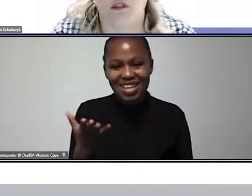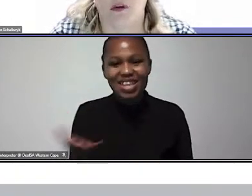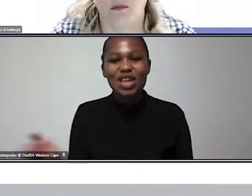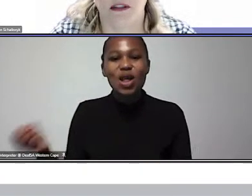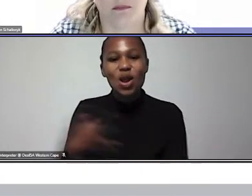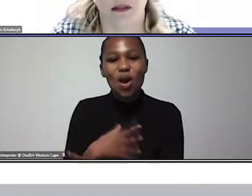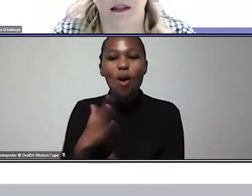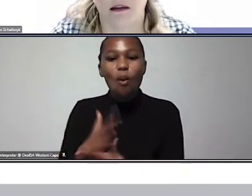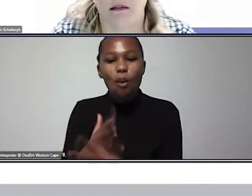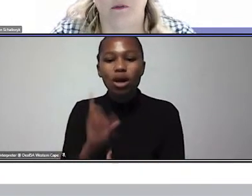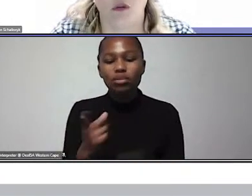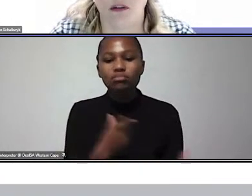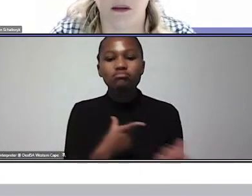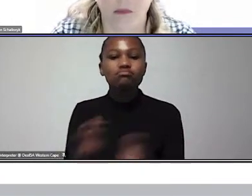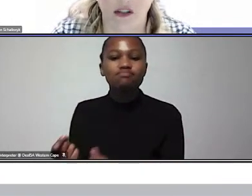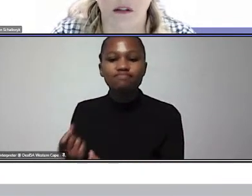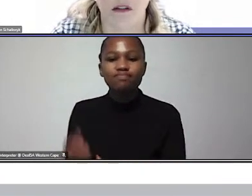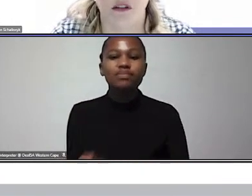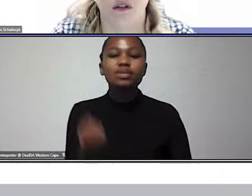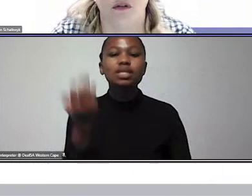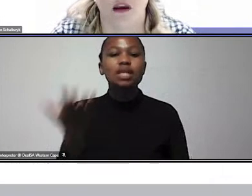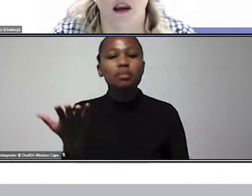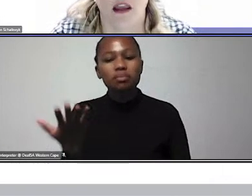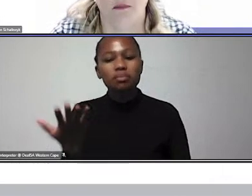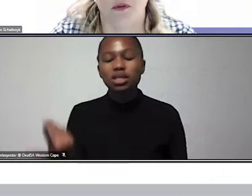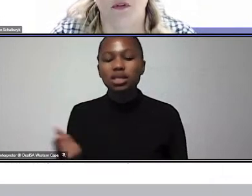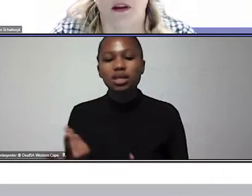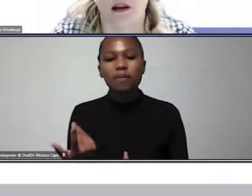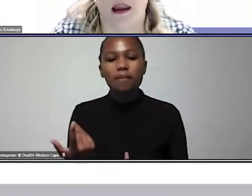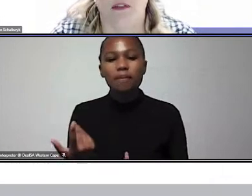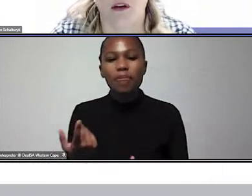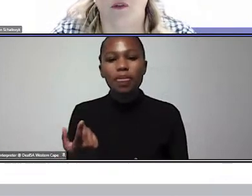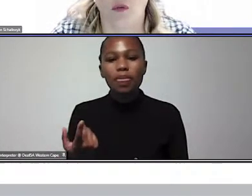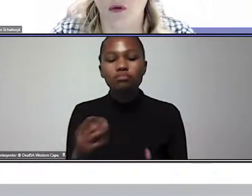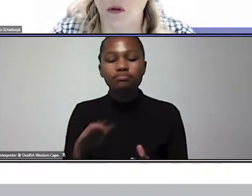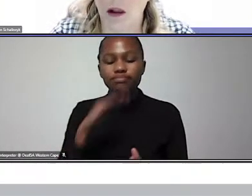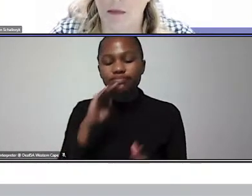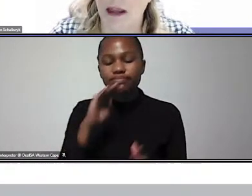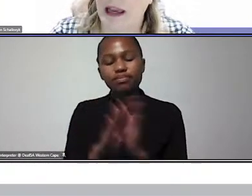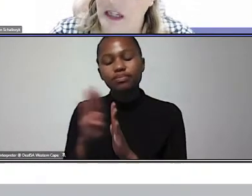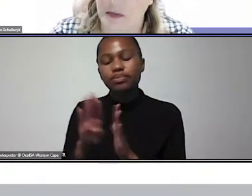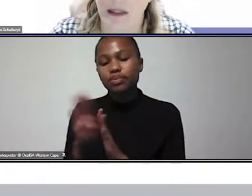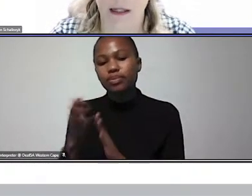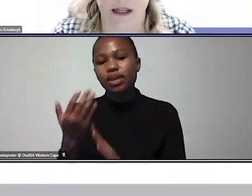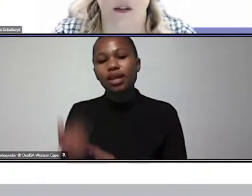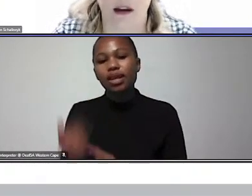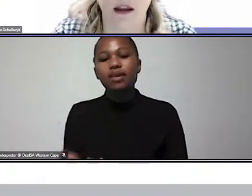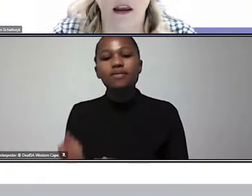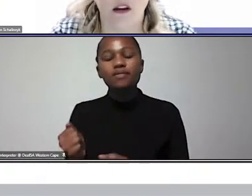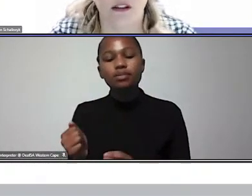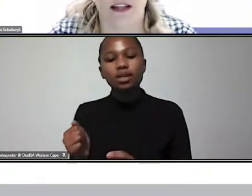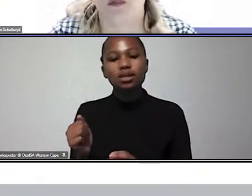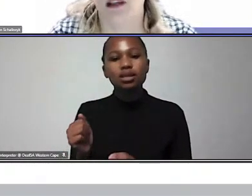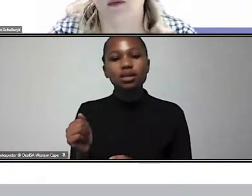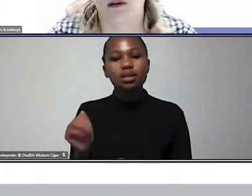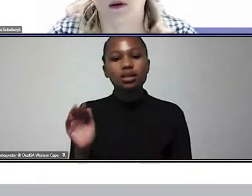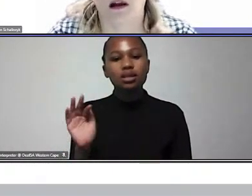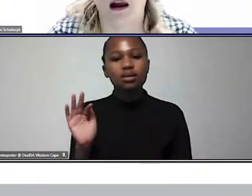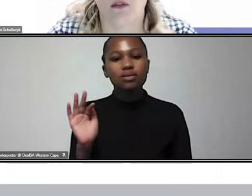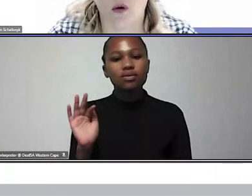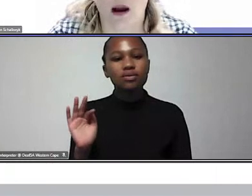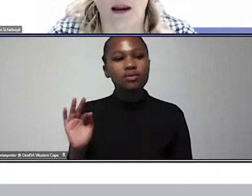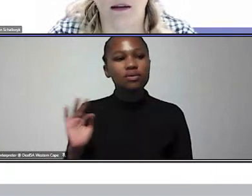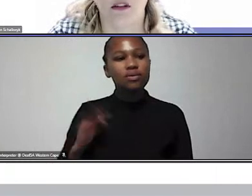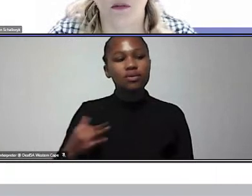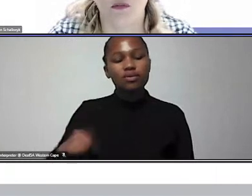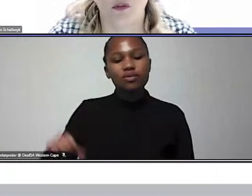done, both from submitting formal submissions to improving, having a formal engagement, etc. Because that's really what